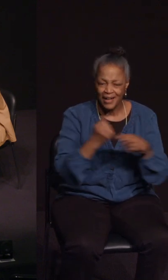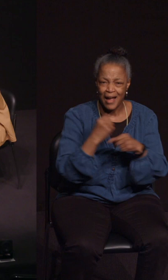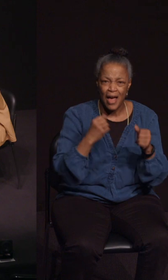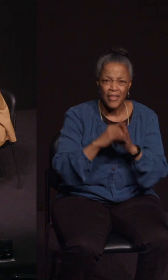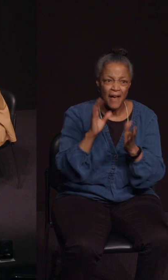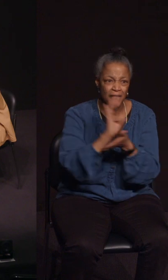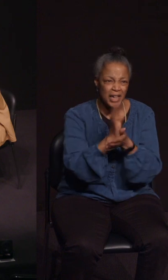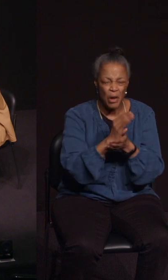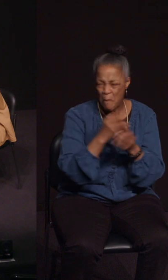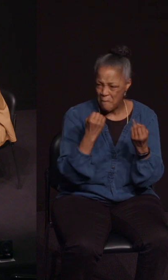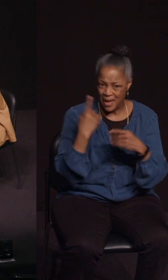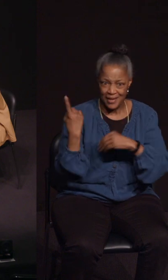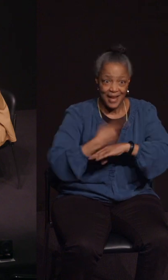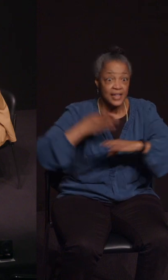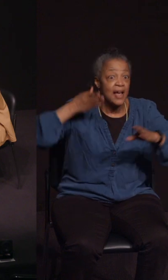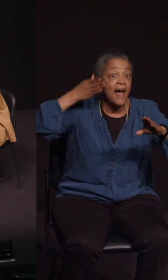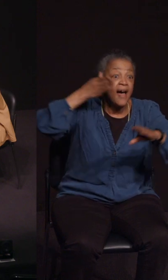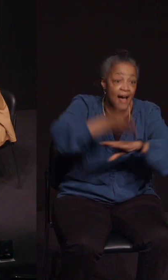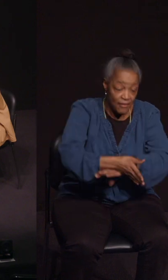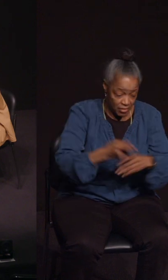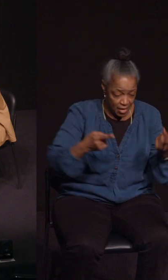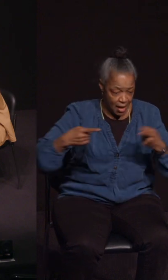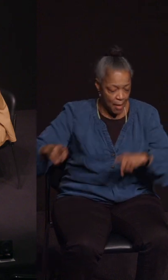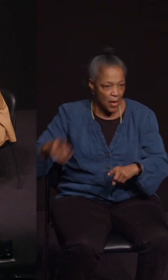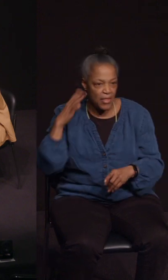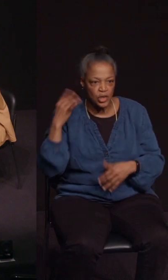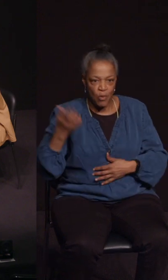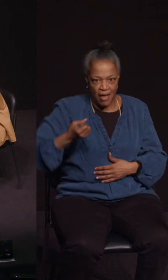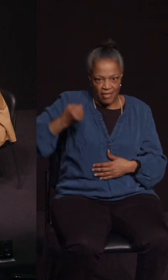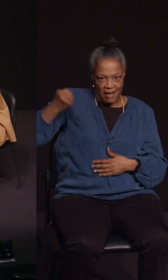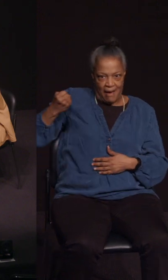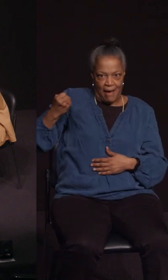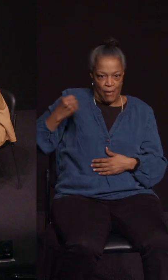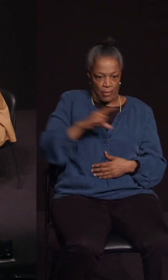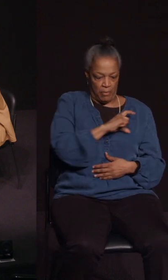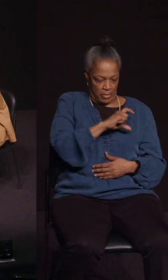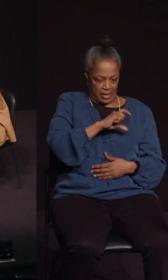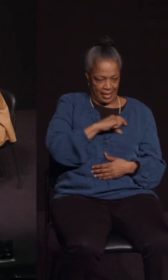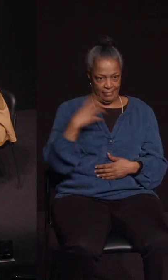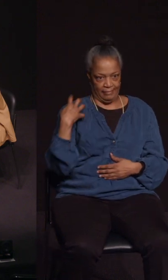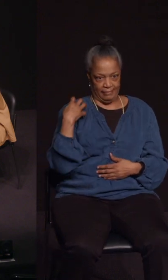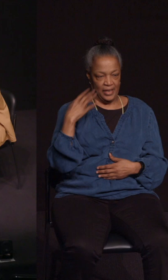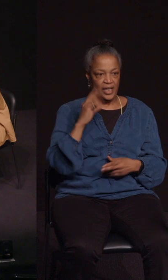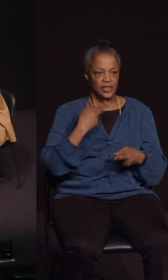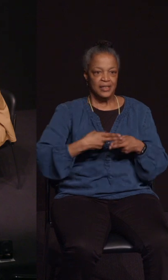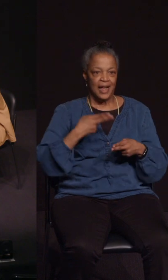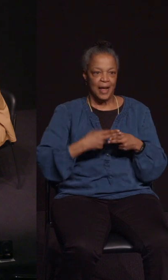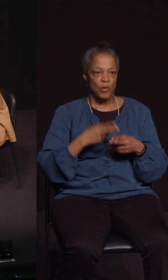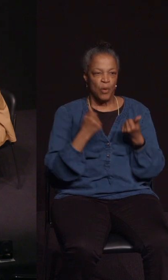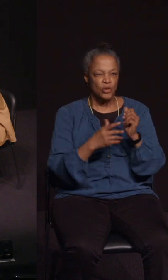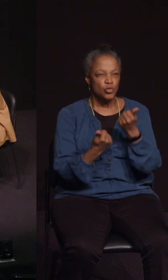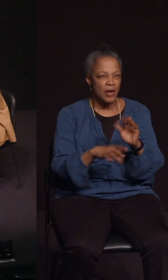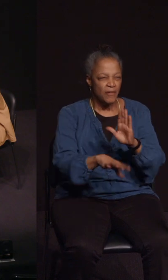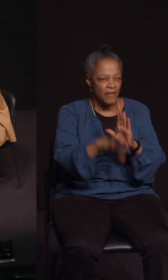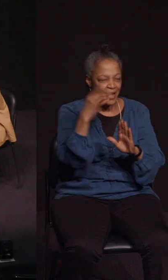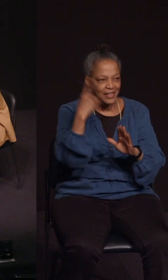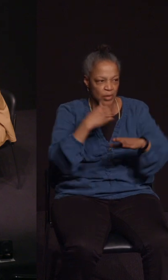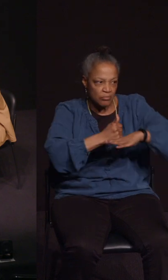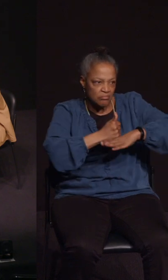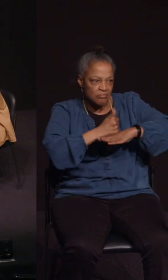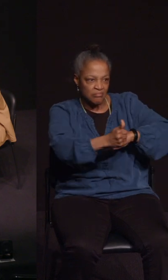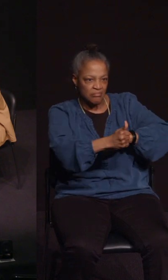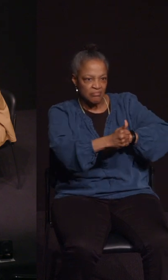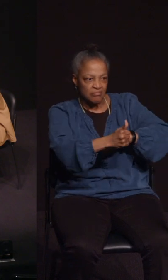after. Mm-hmm. You know, that's why they withheld his name, mm-hmm. because they wanted to try to find something tangible to stop what